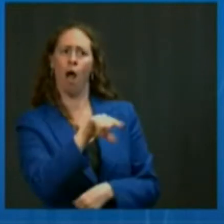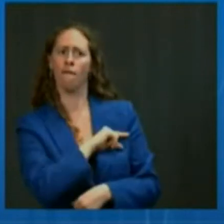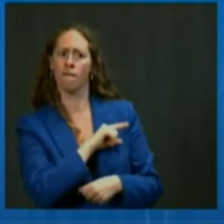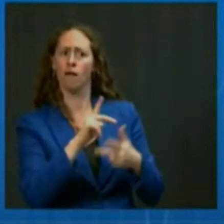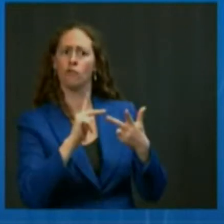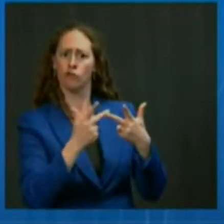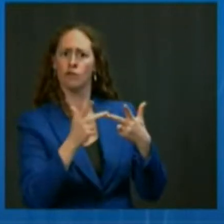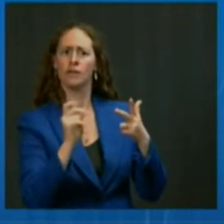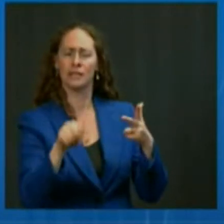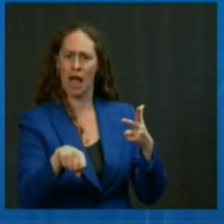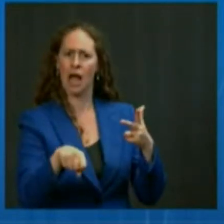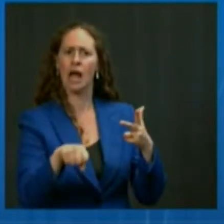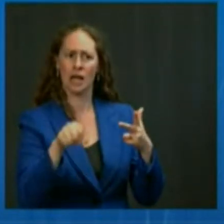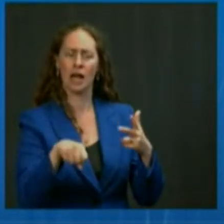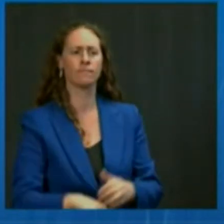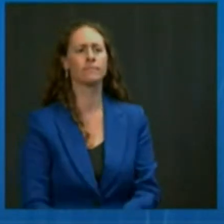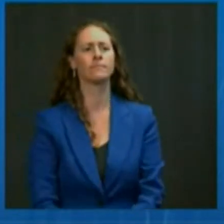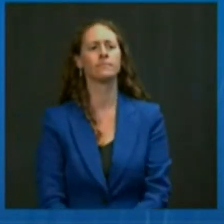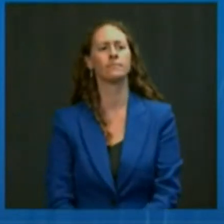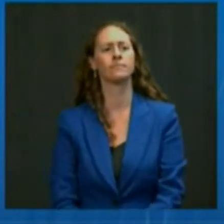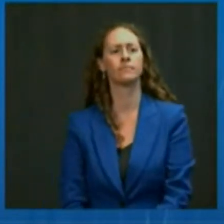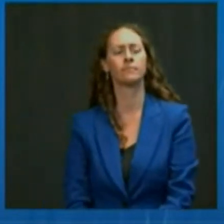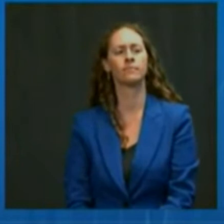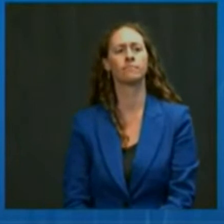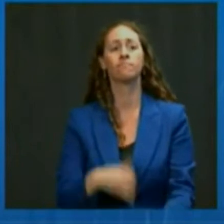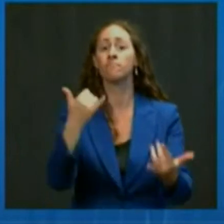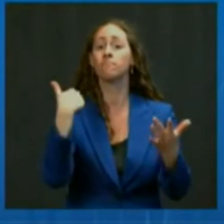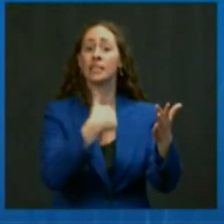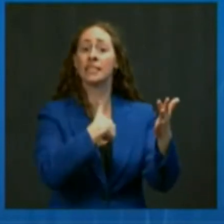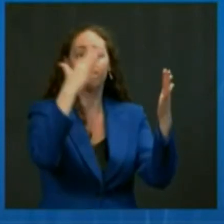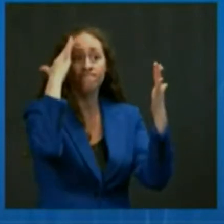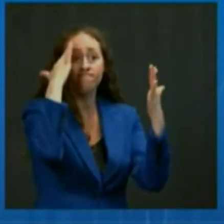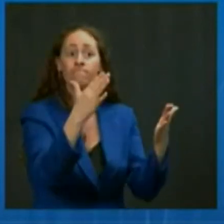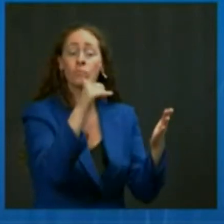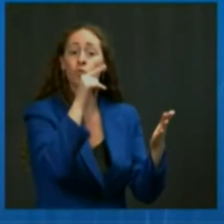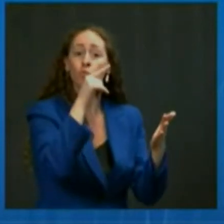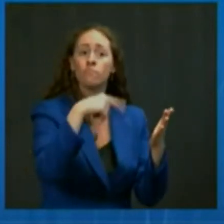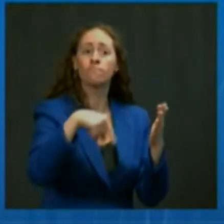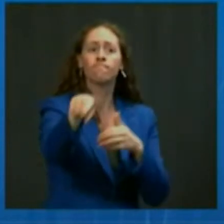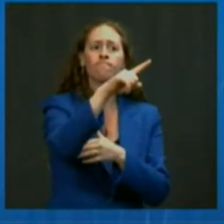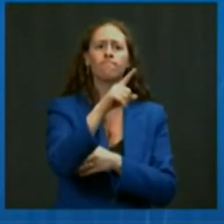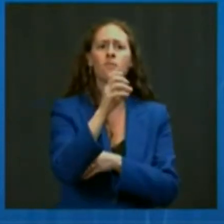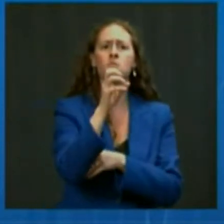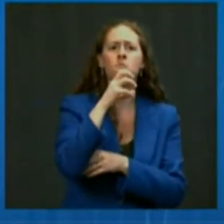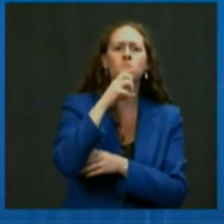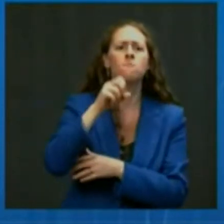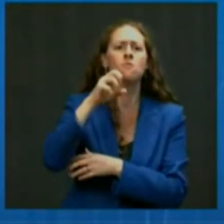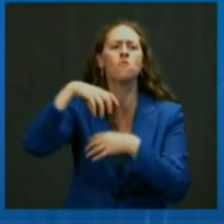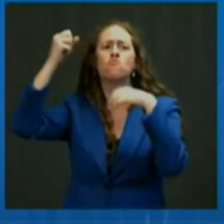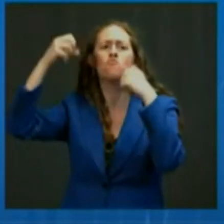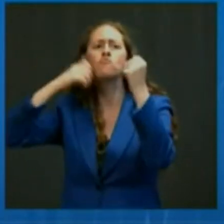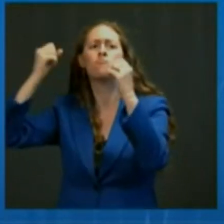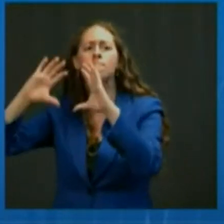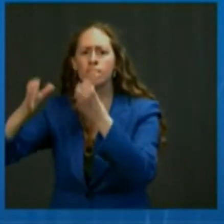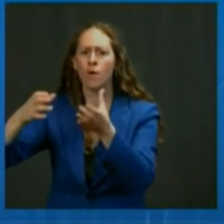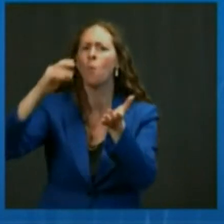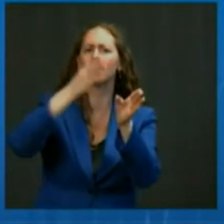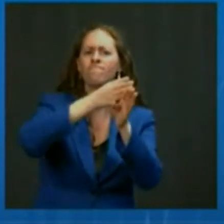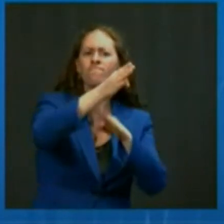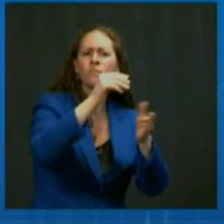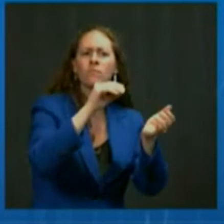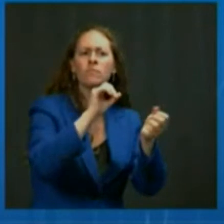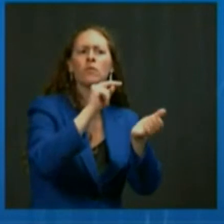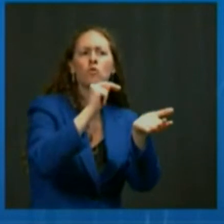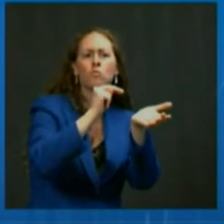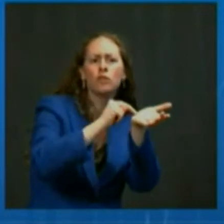vulnerable populations, like our healthcare providers, nursing home residents, and other seniors. We will also begin delivering booster